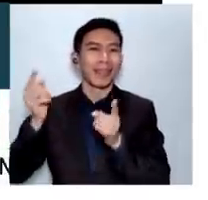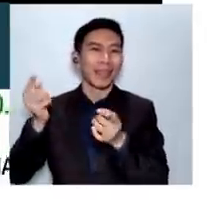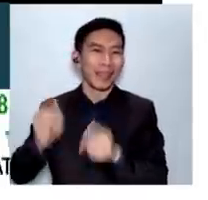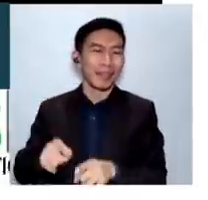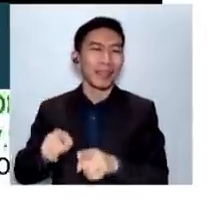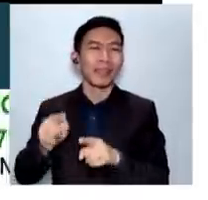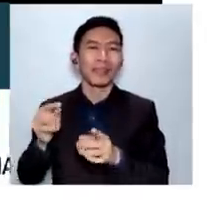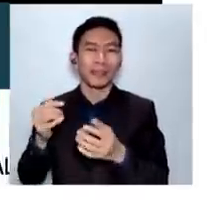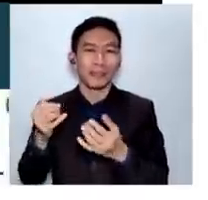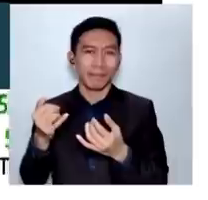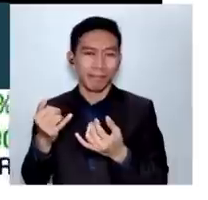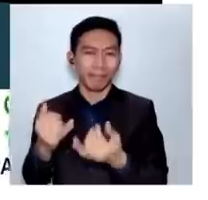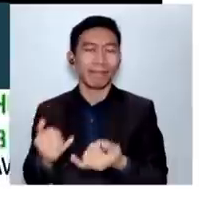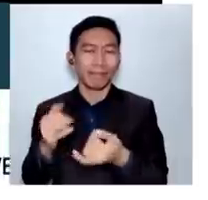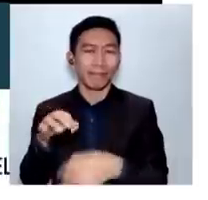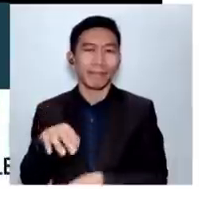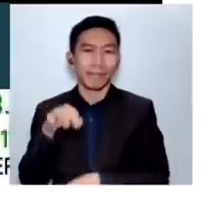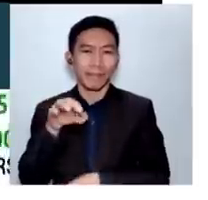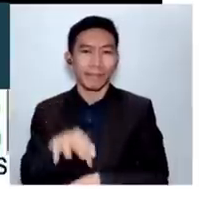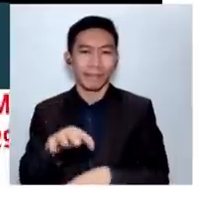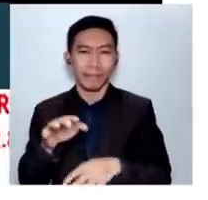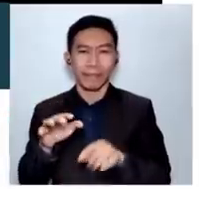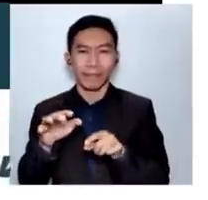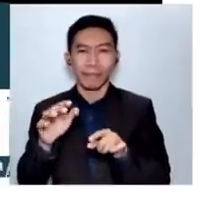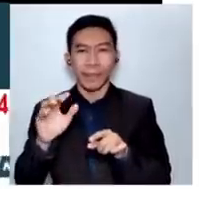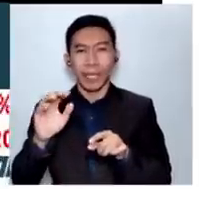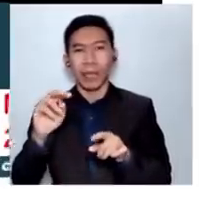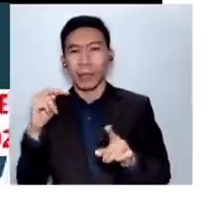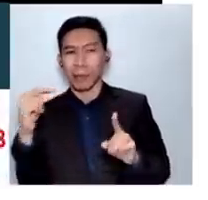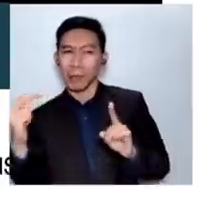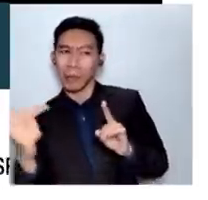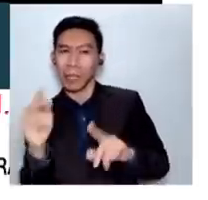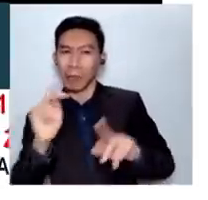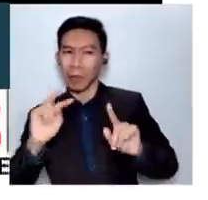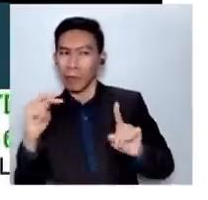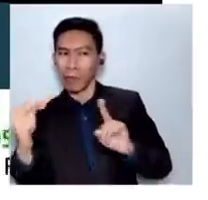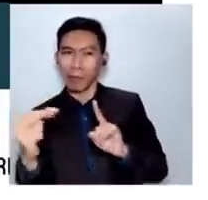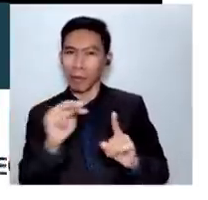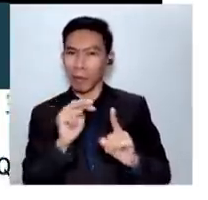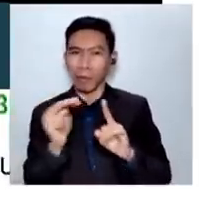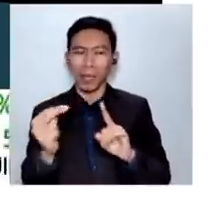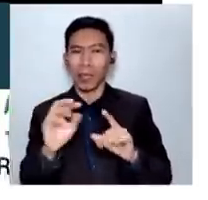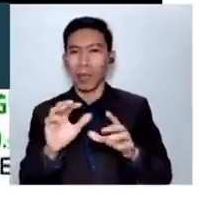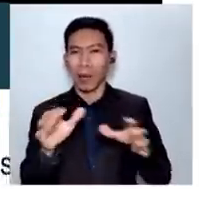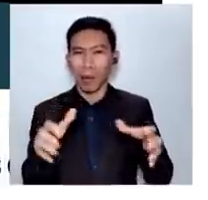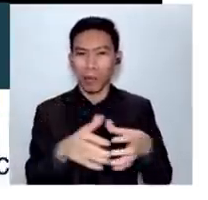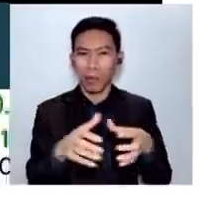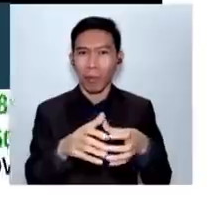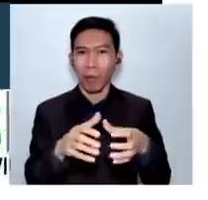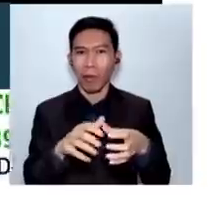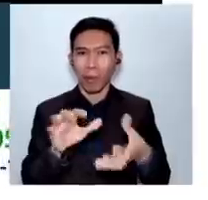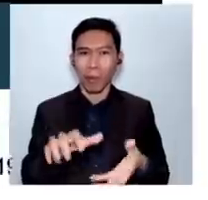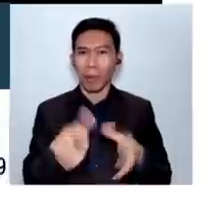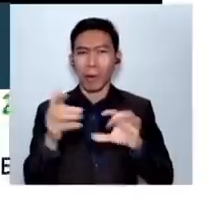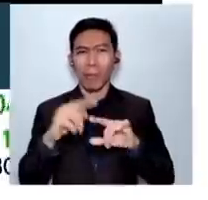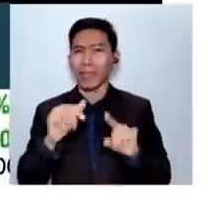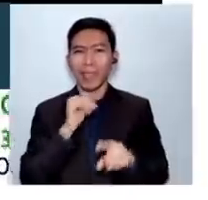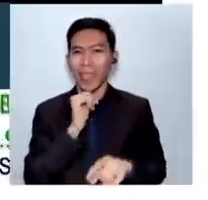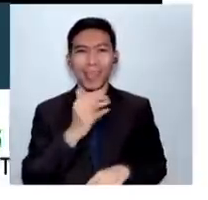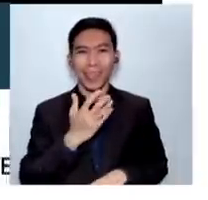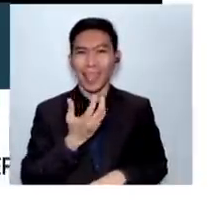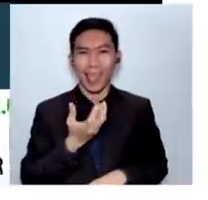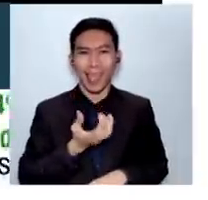this notion or to this perception that some group is in disarray, but it's not our group, it